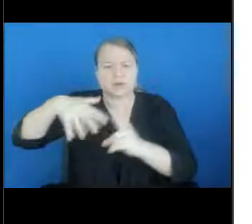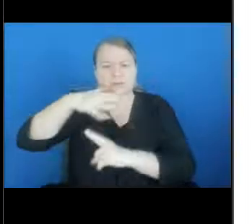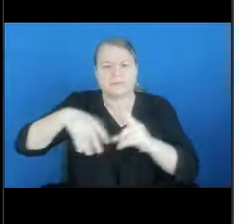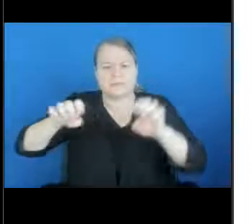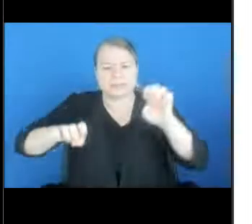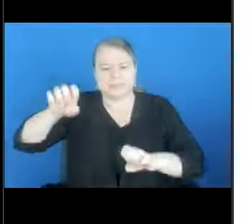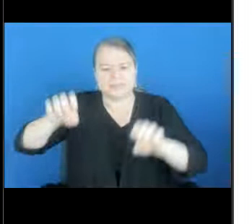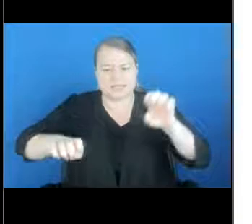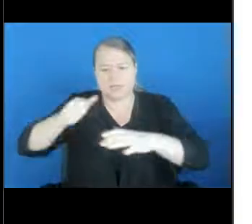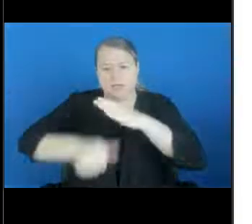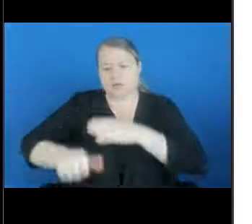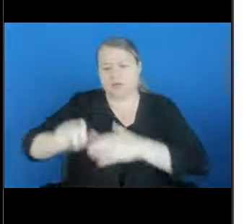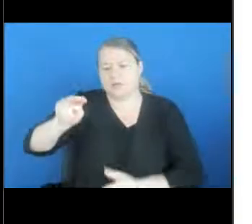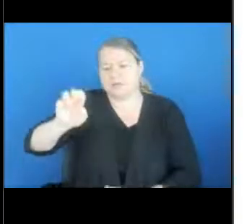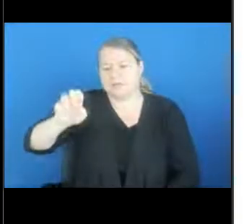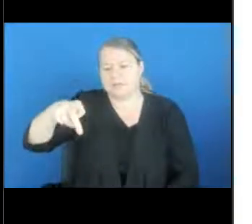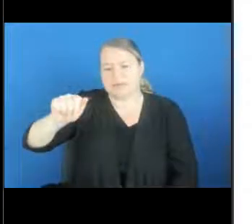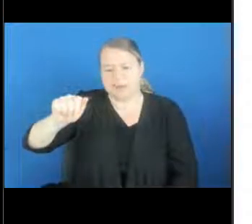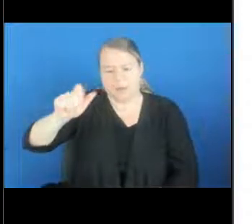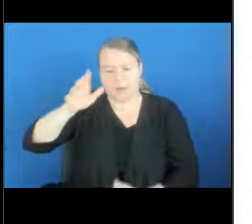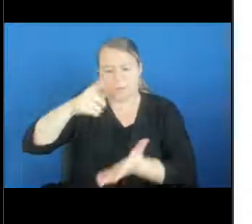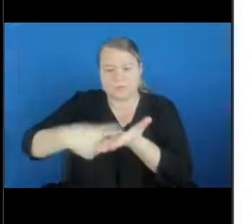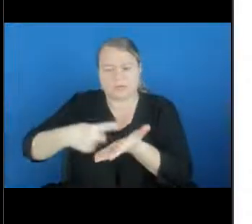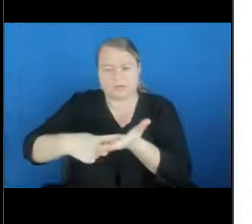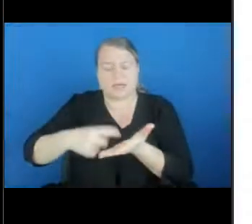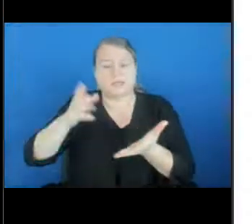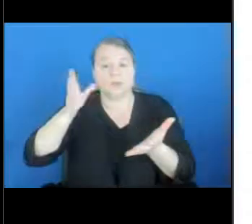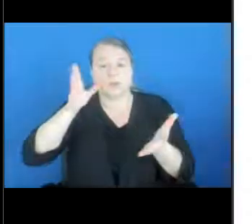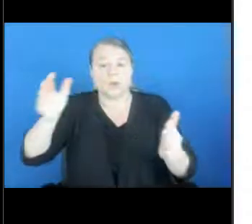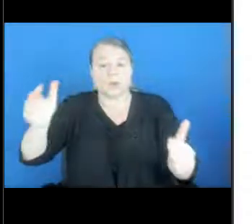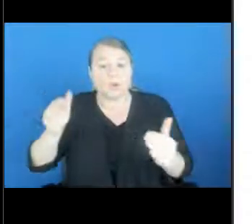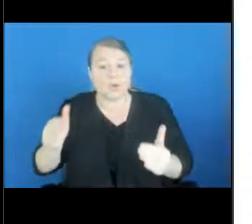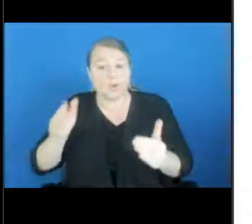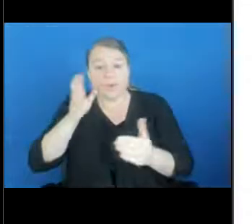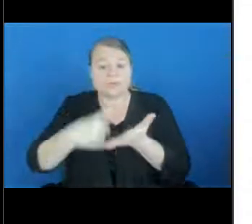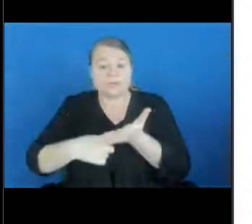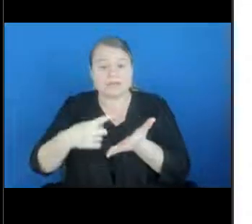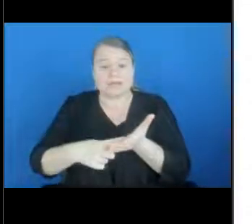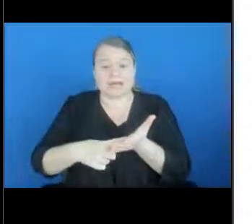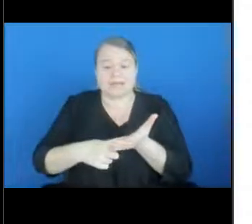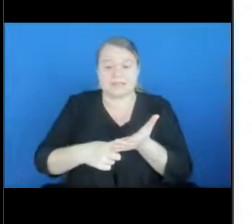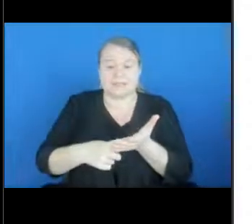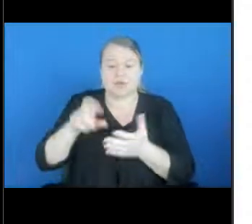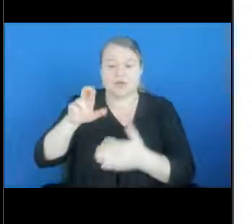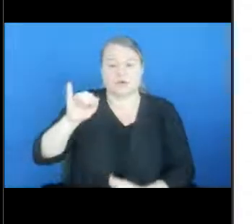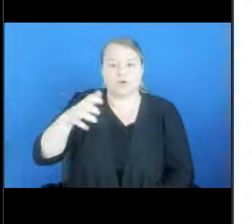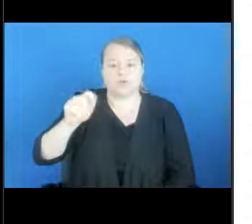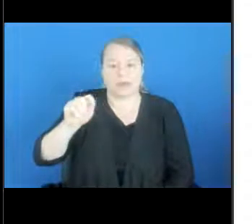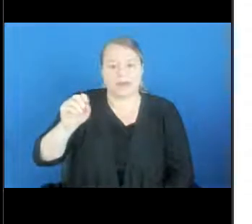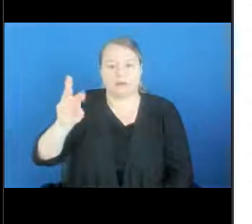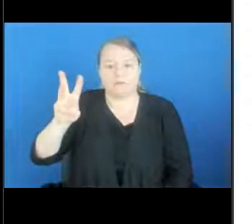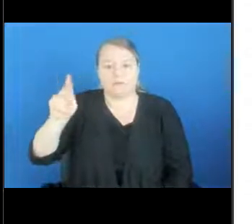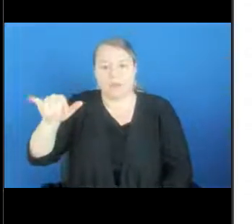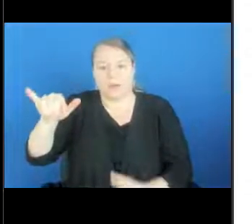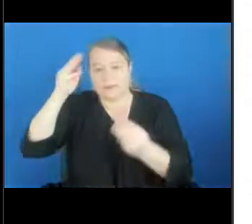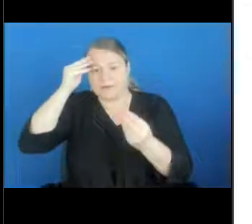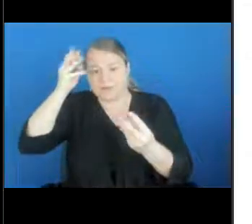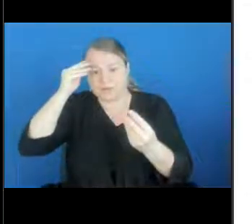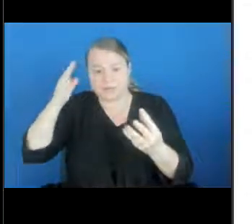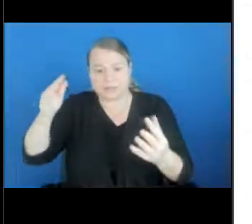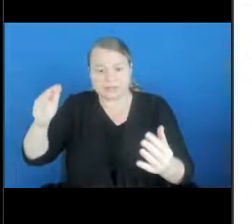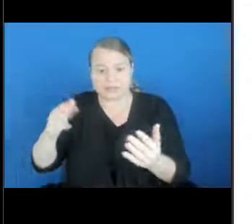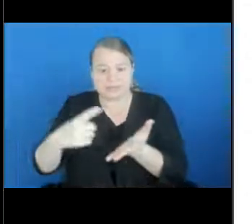NEPA. We'll review right-of-way information. We'll also review the estimated cost and funding, as well as the anticipated